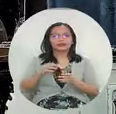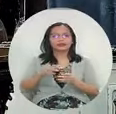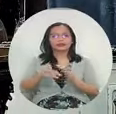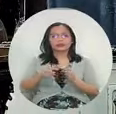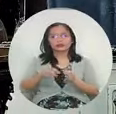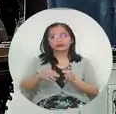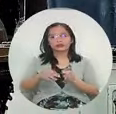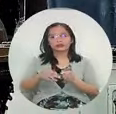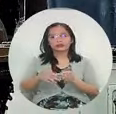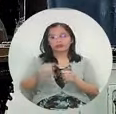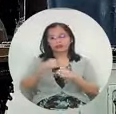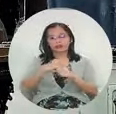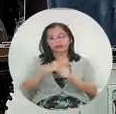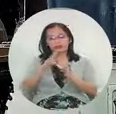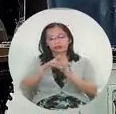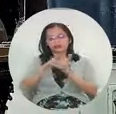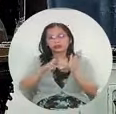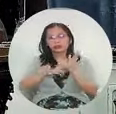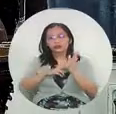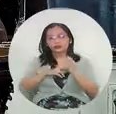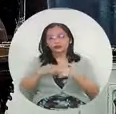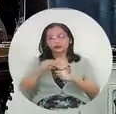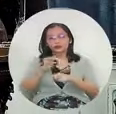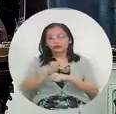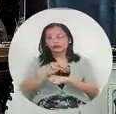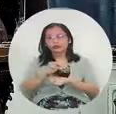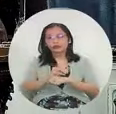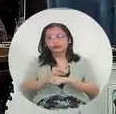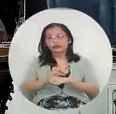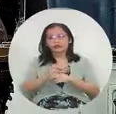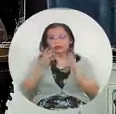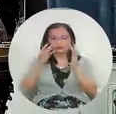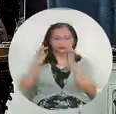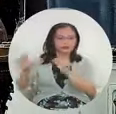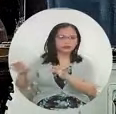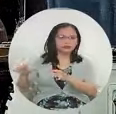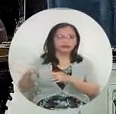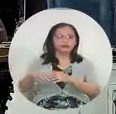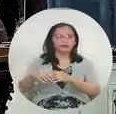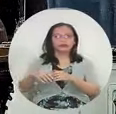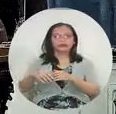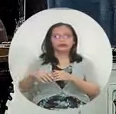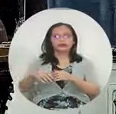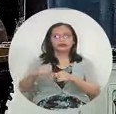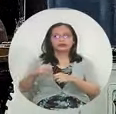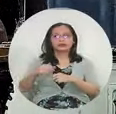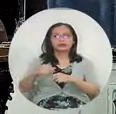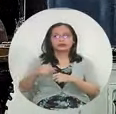The manner of his ministry. Secondly, the makeup.